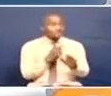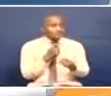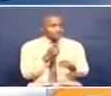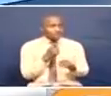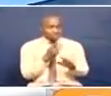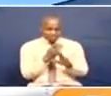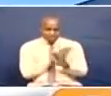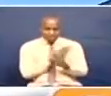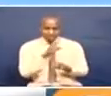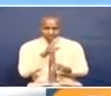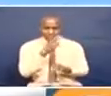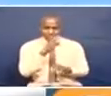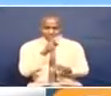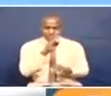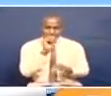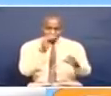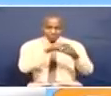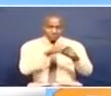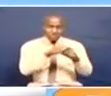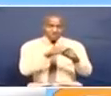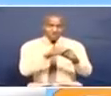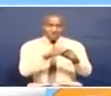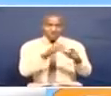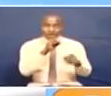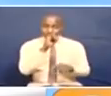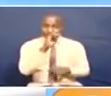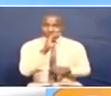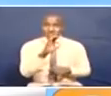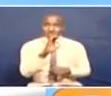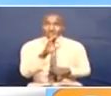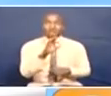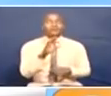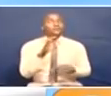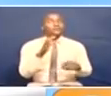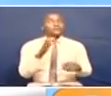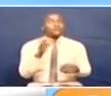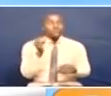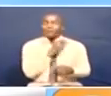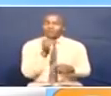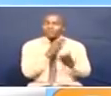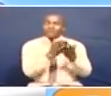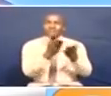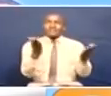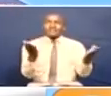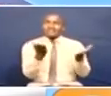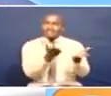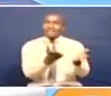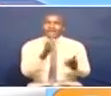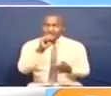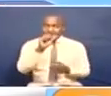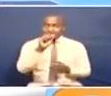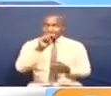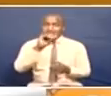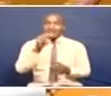to Chebukati and his team joining the commission, there were complaints against all those officers. They are on record, and Sakaja knows.